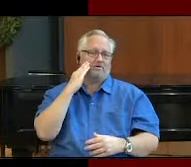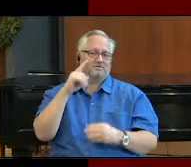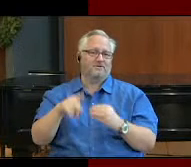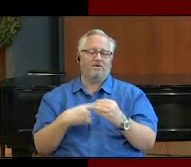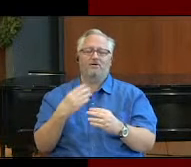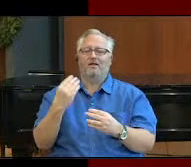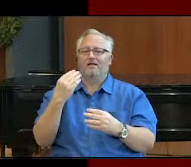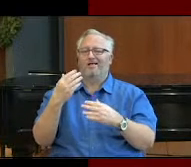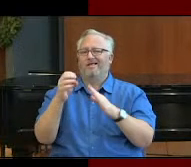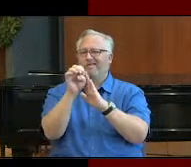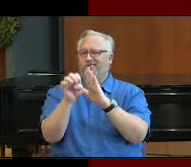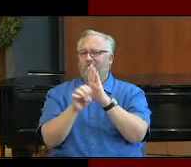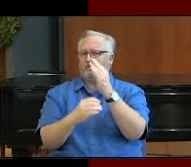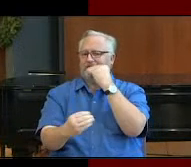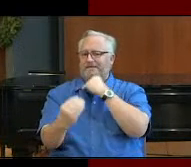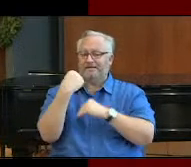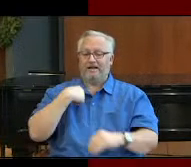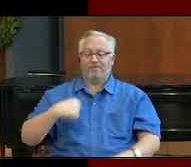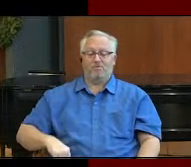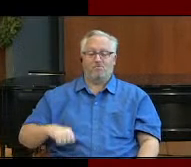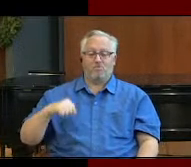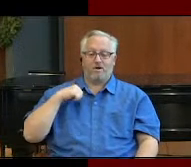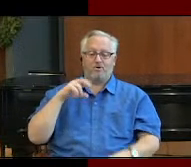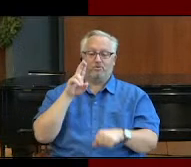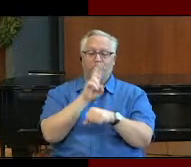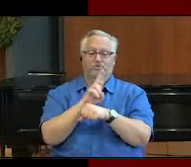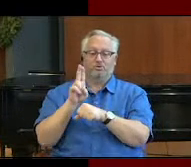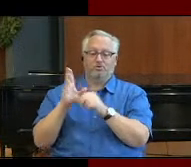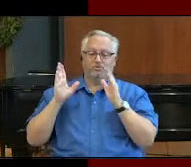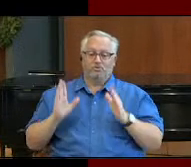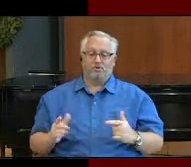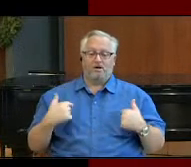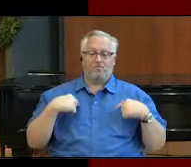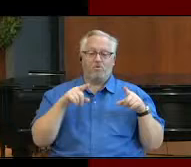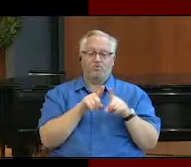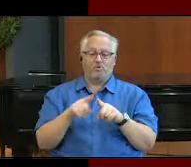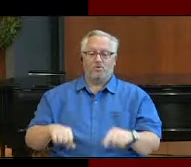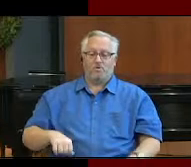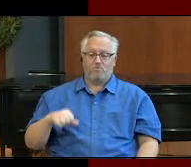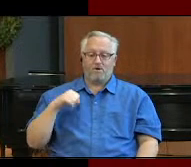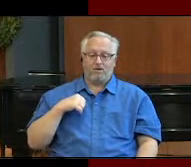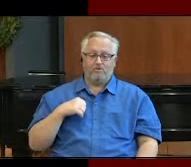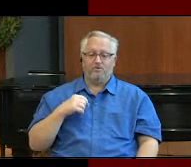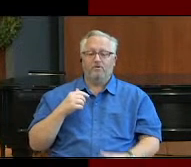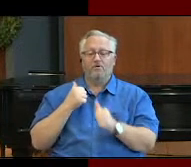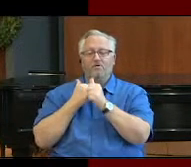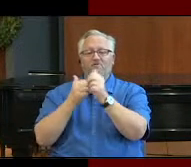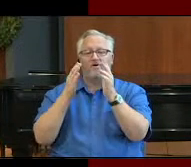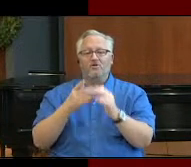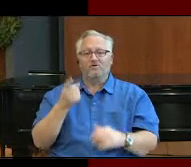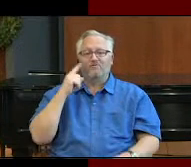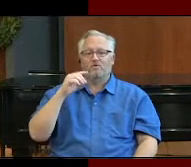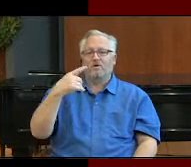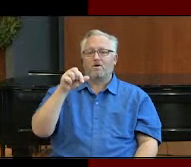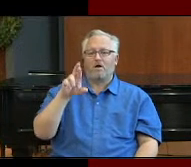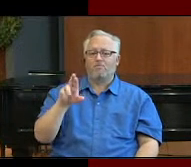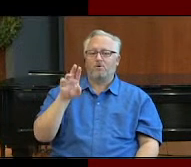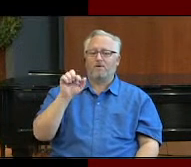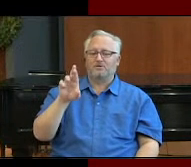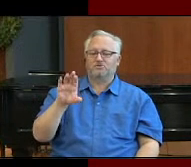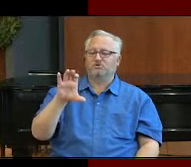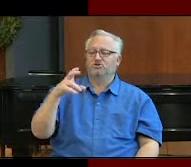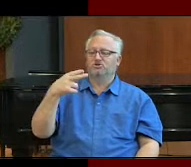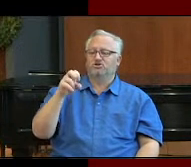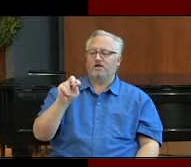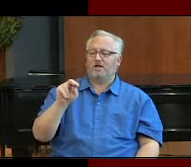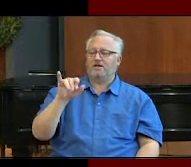ethical eating. I'm a proud Unitarian Universalist, and I'm also a proud follower of Dharma Master Chen Yen,